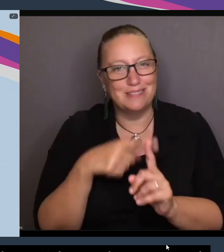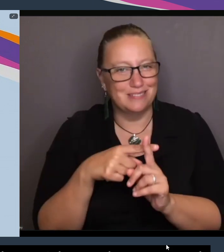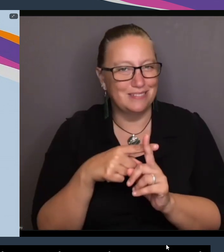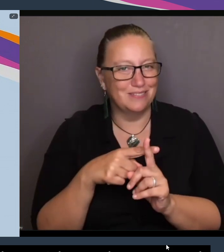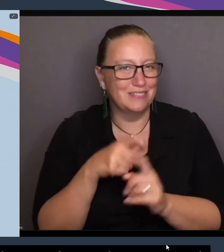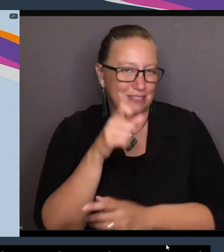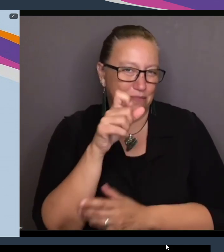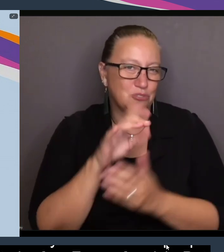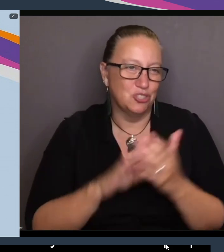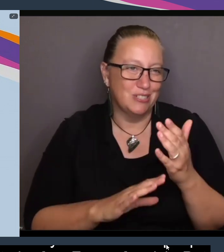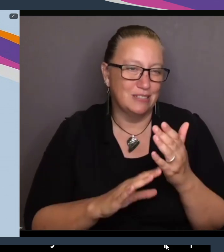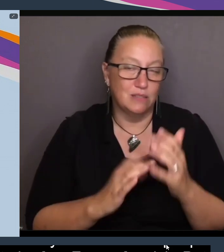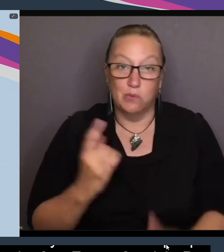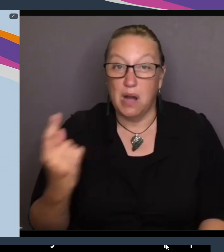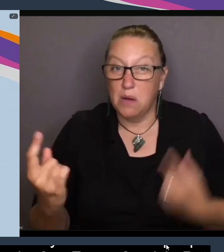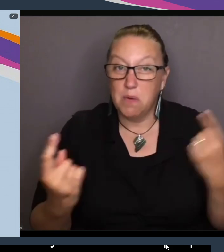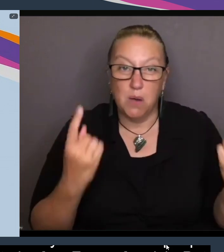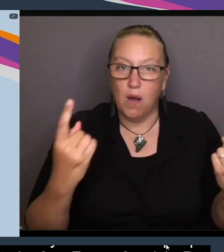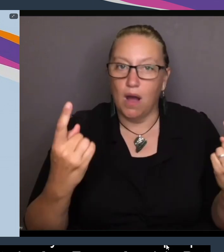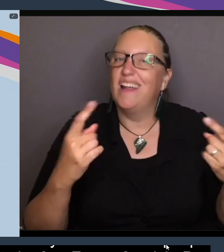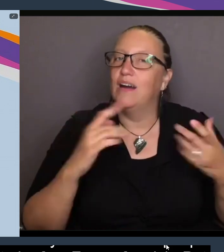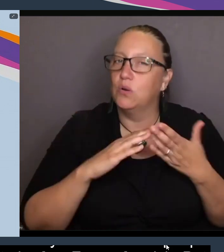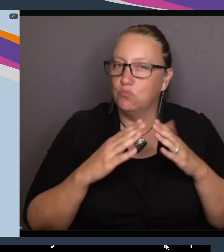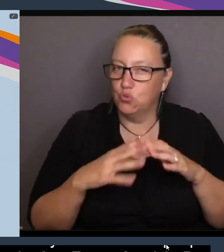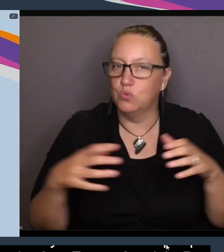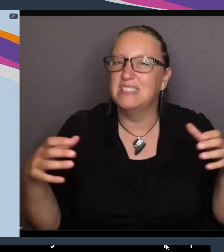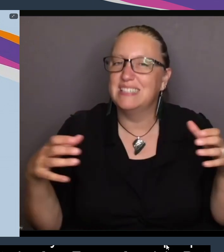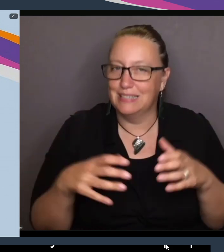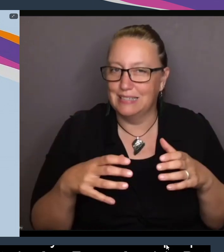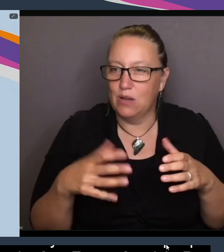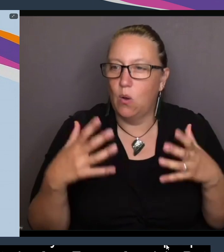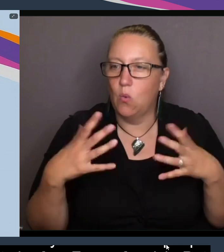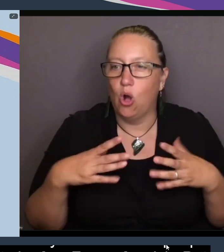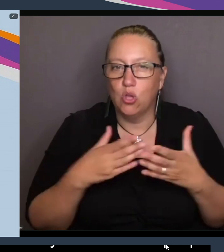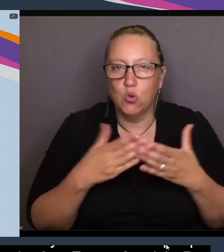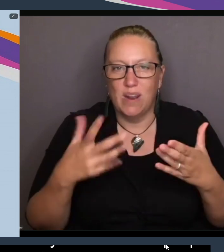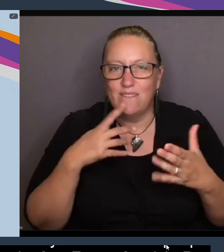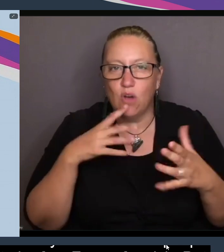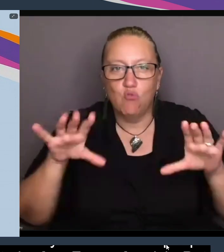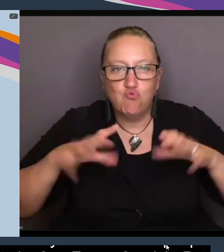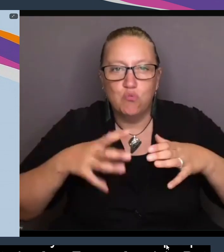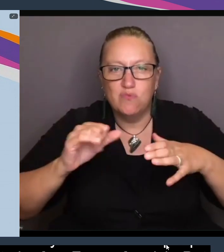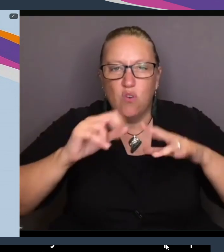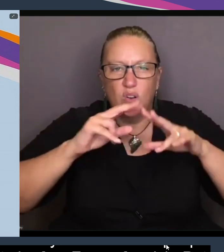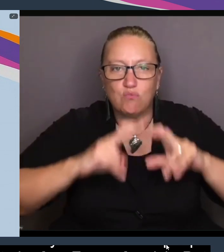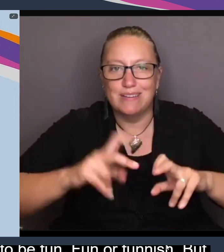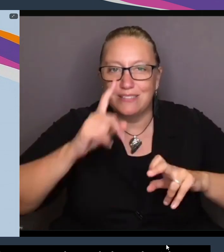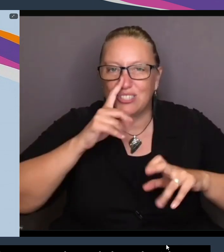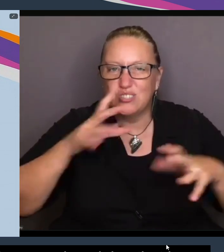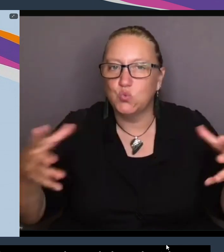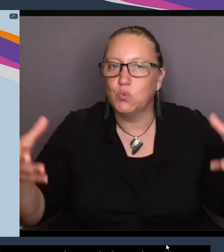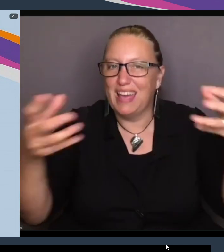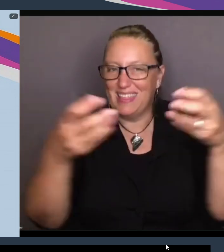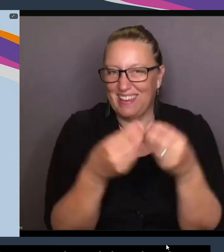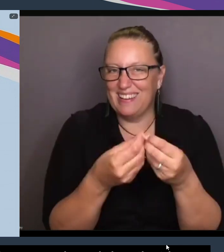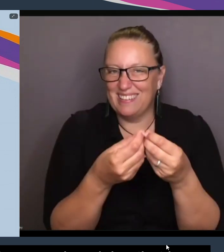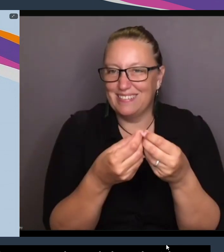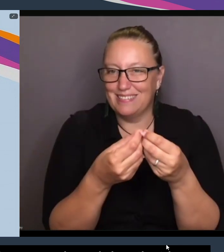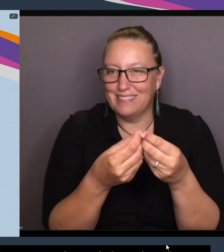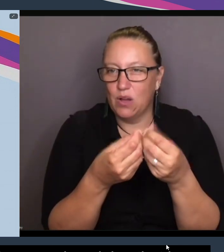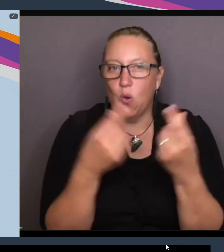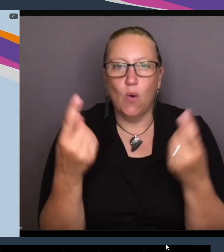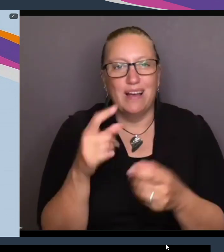is really important. So we're really encouraging of teams to get a group of their researchers, citizen researchers